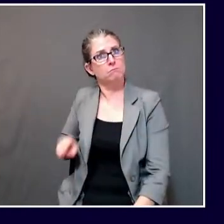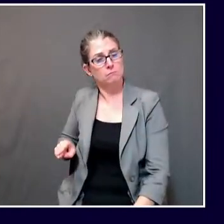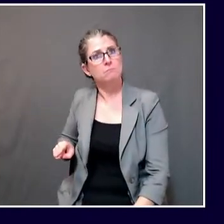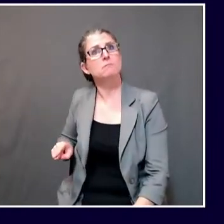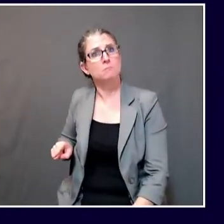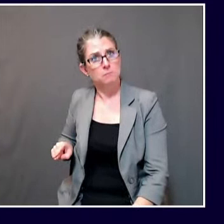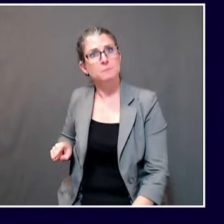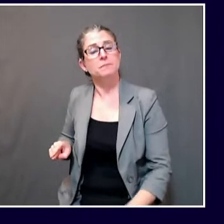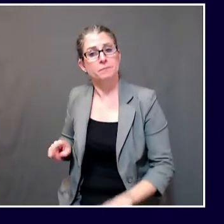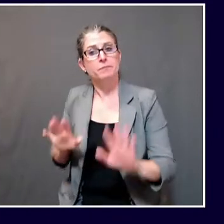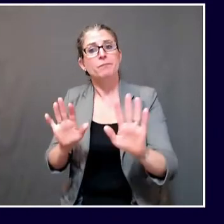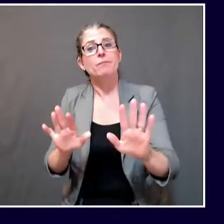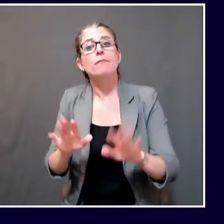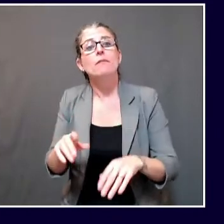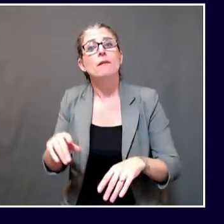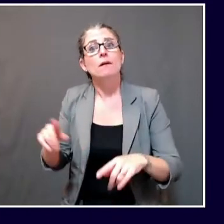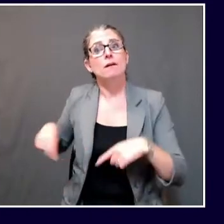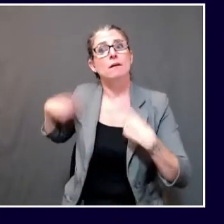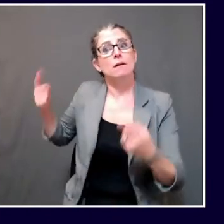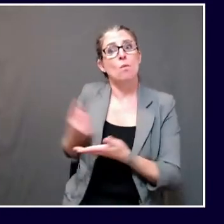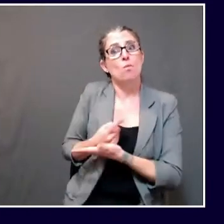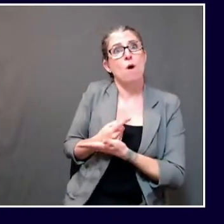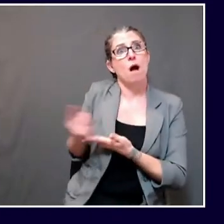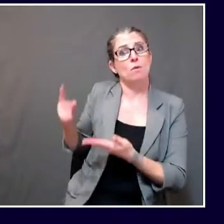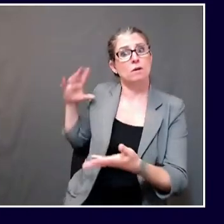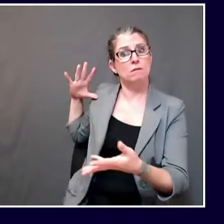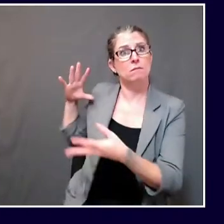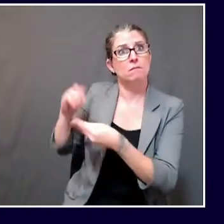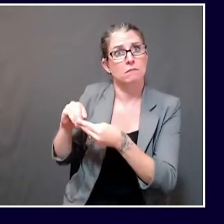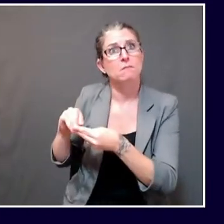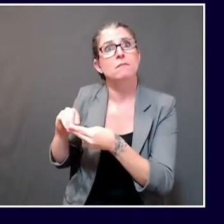positivity rate for PCR samples is